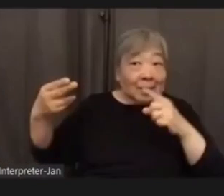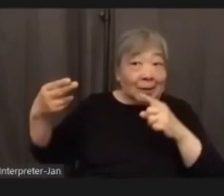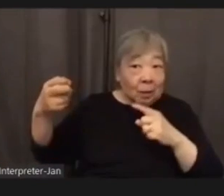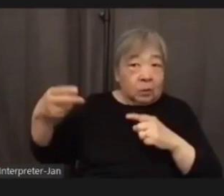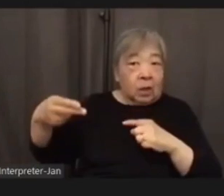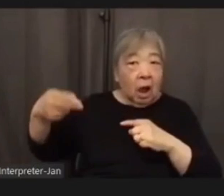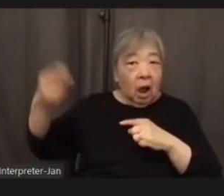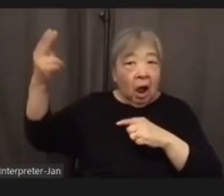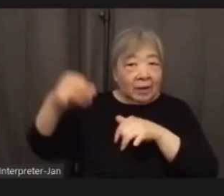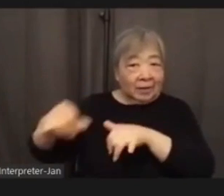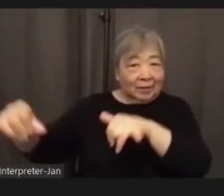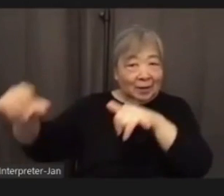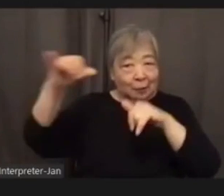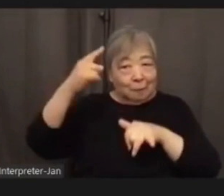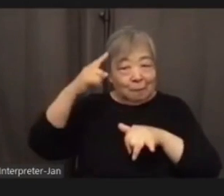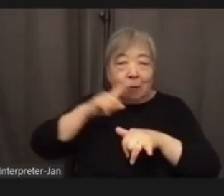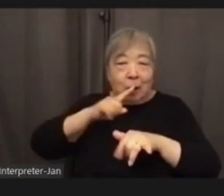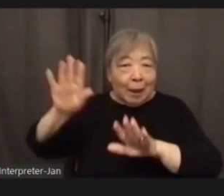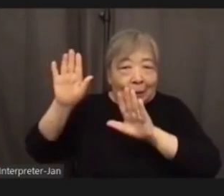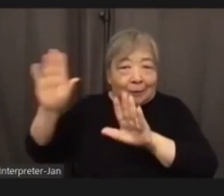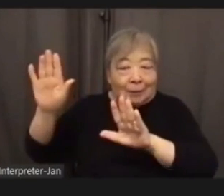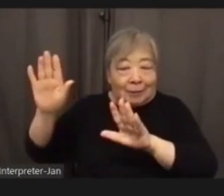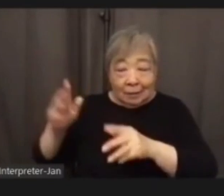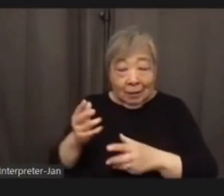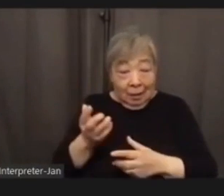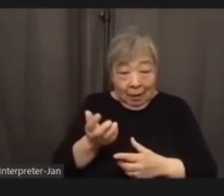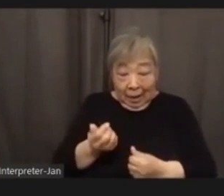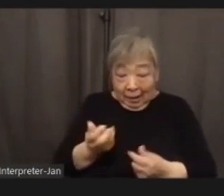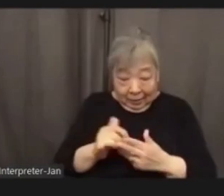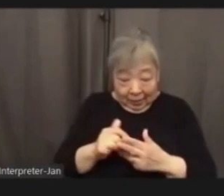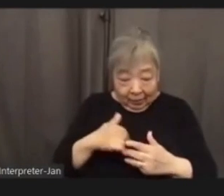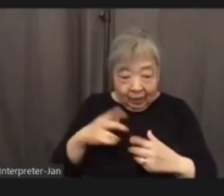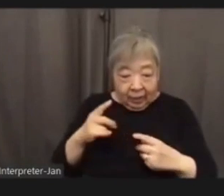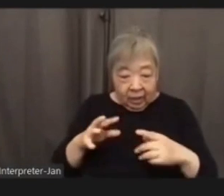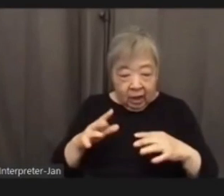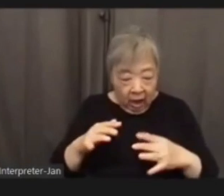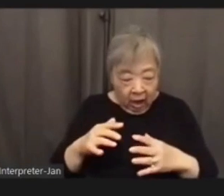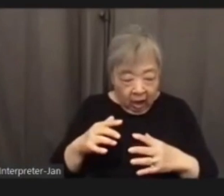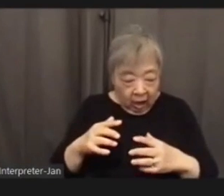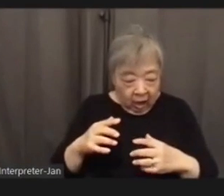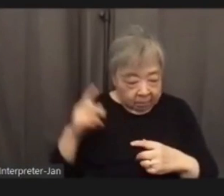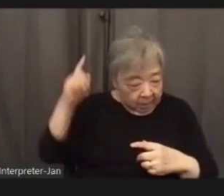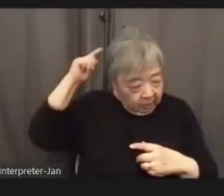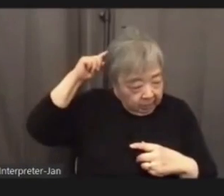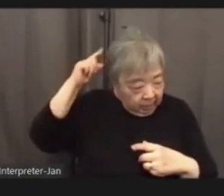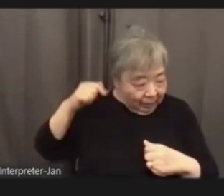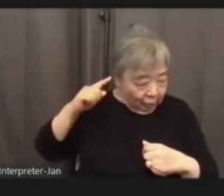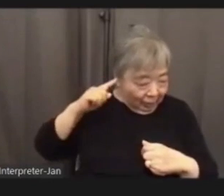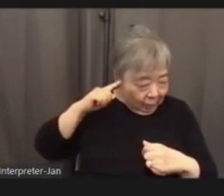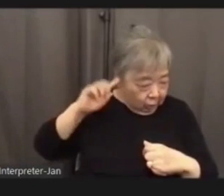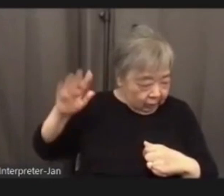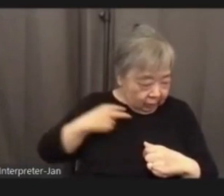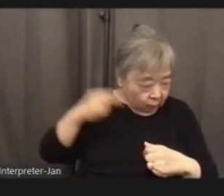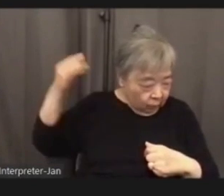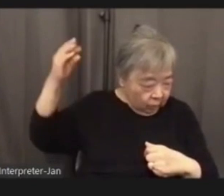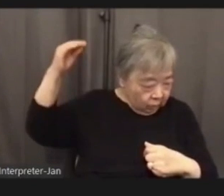So anything that I did or do, I could hear his voice in the back of my head.